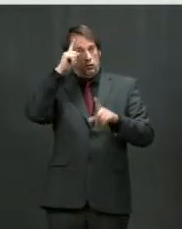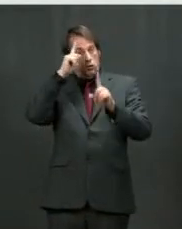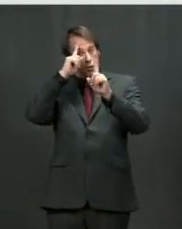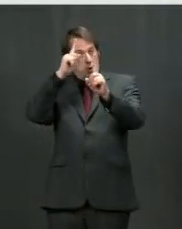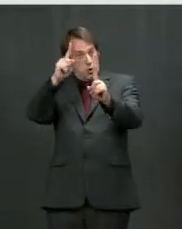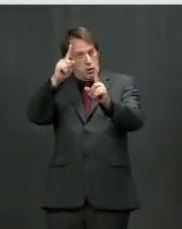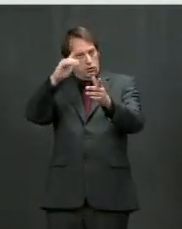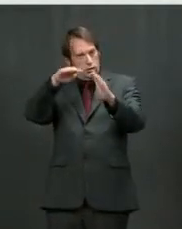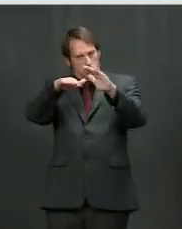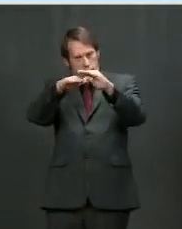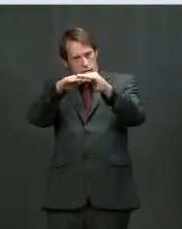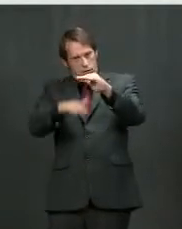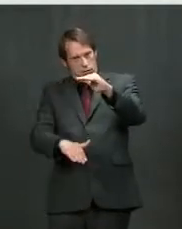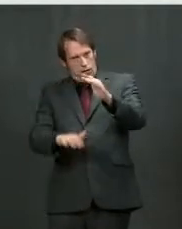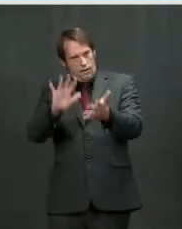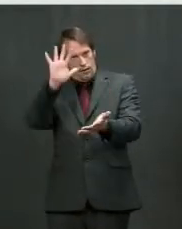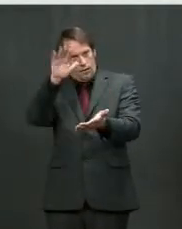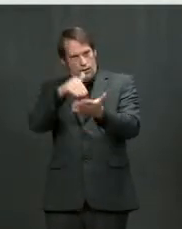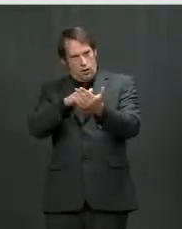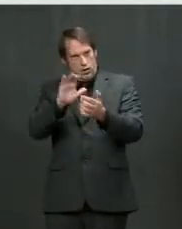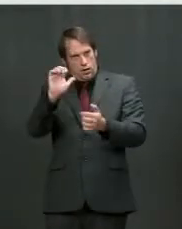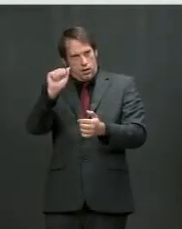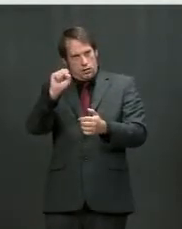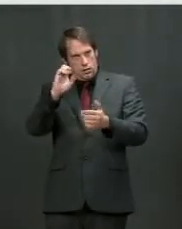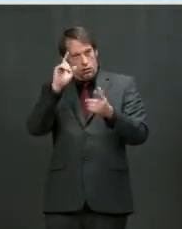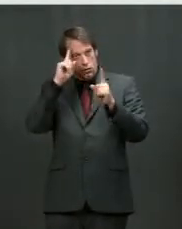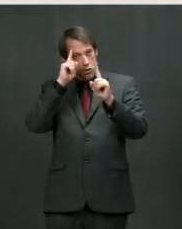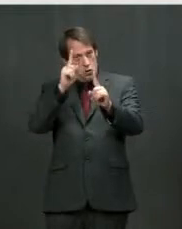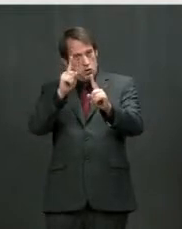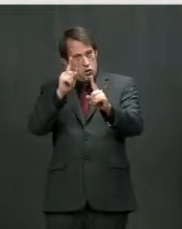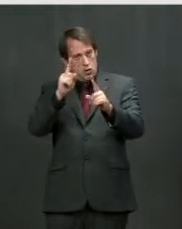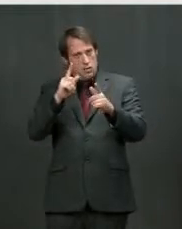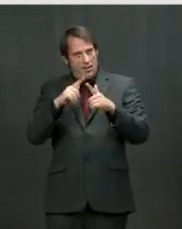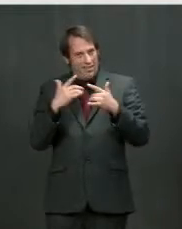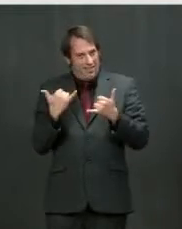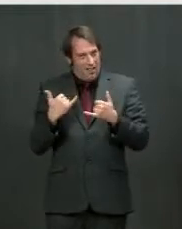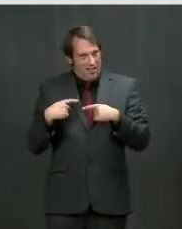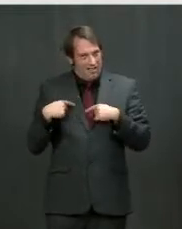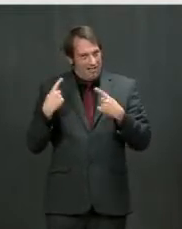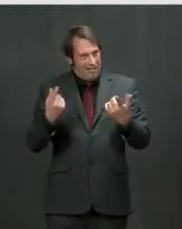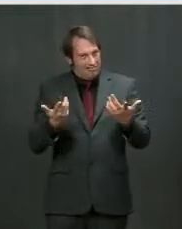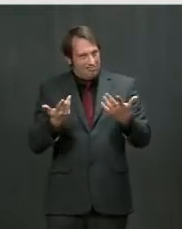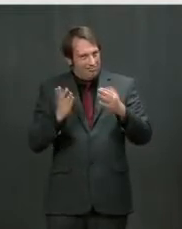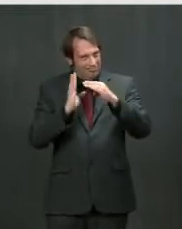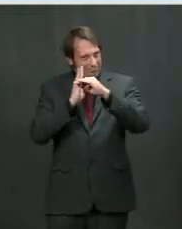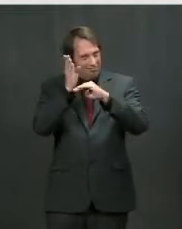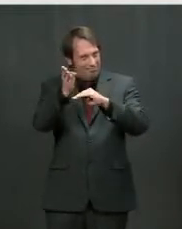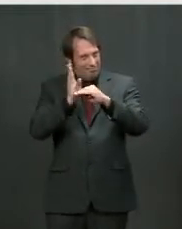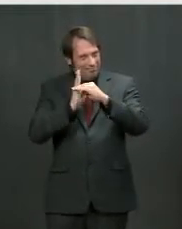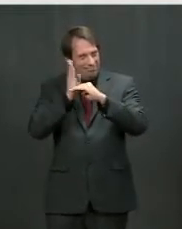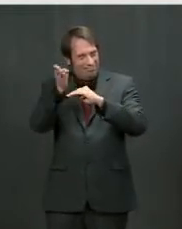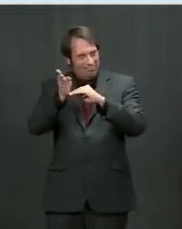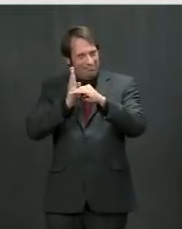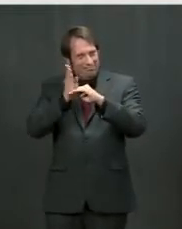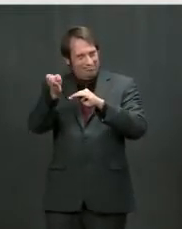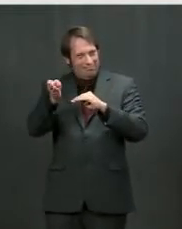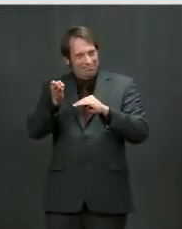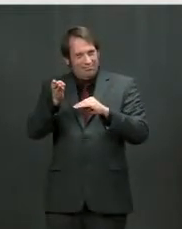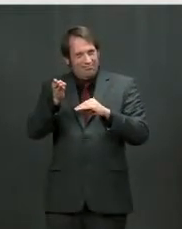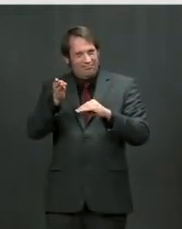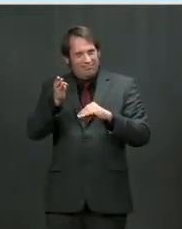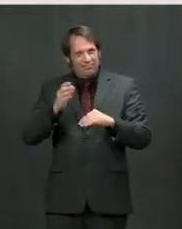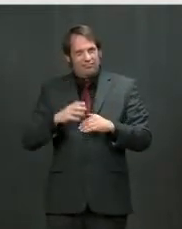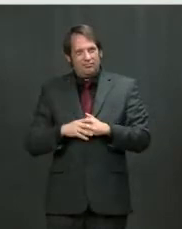today. So, you know, what I would say is in the context of vaccination, we still need to have our case counts be really low to stop